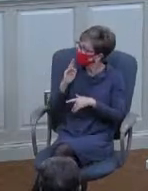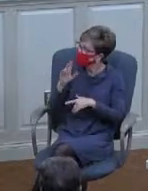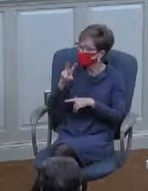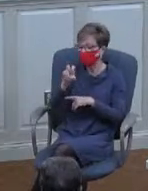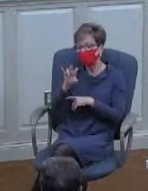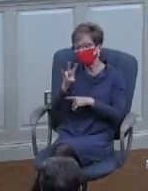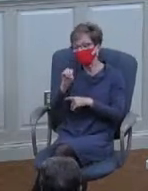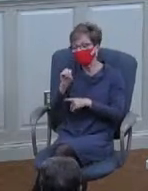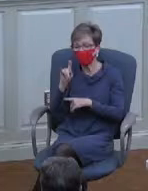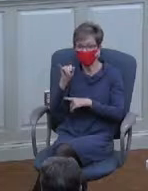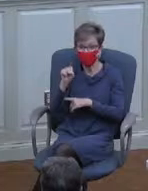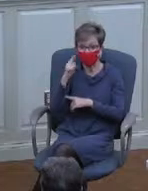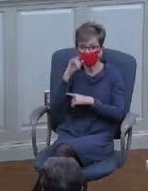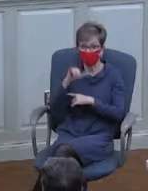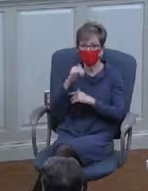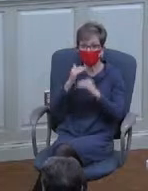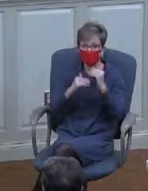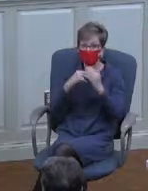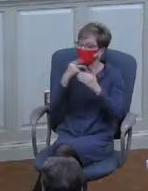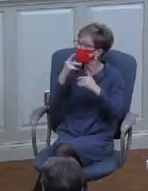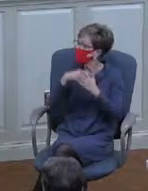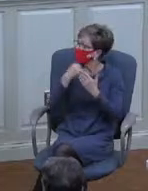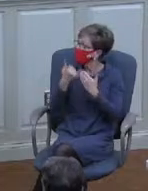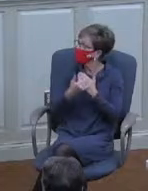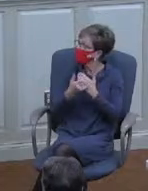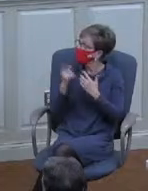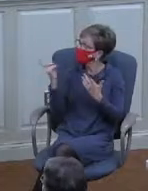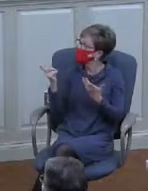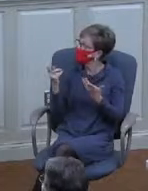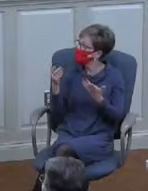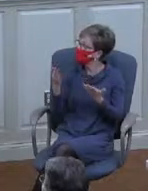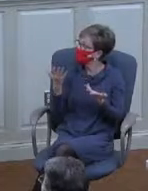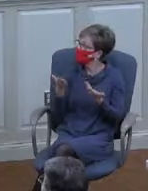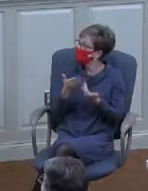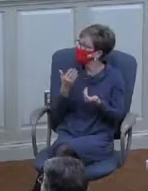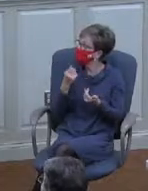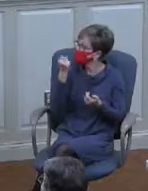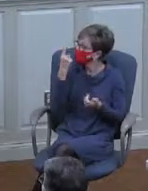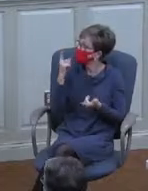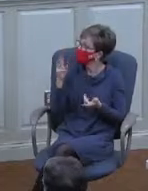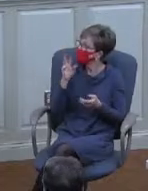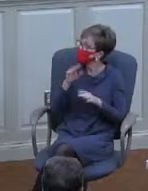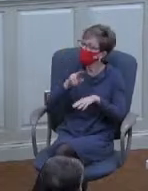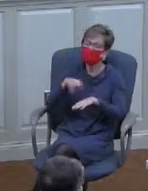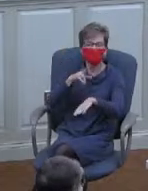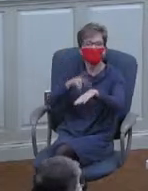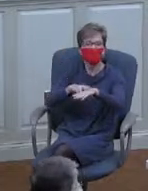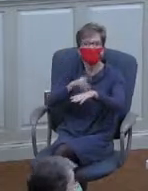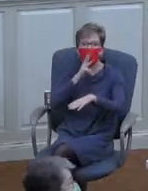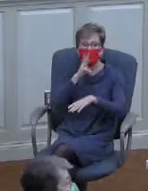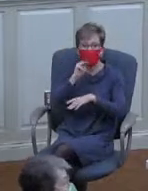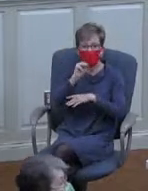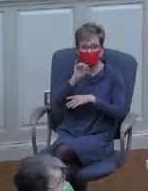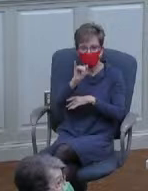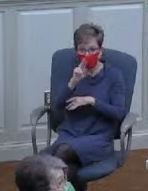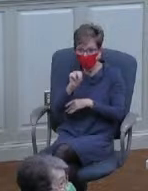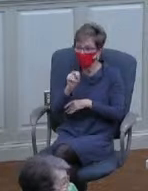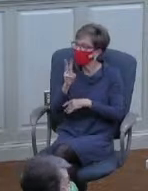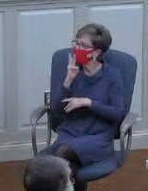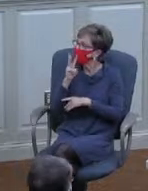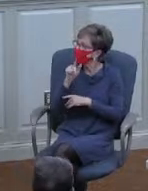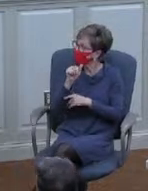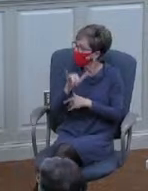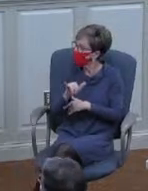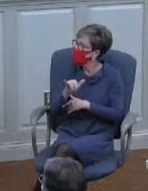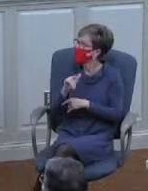project. Pretty straightforward project, your typical water main in the right-of-way. For the most part, we had to